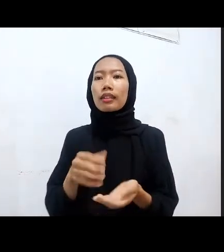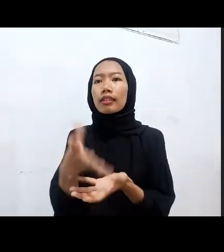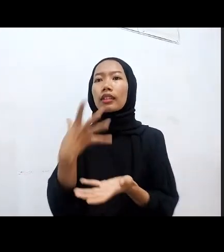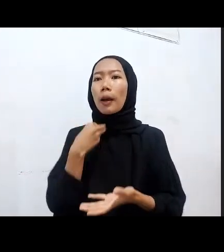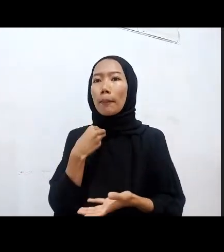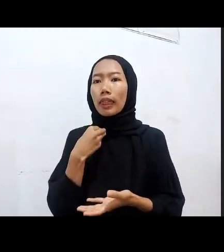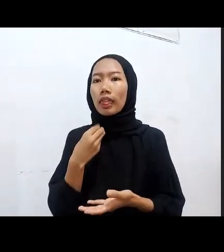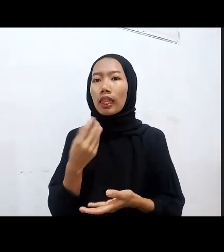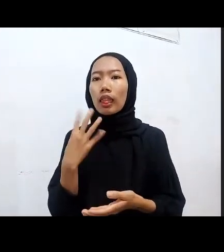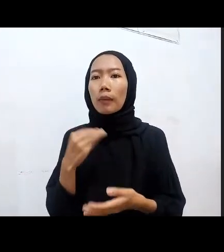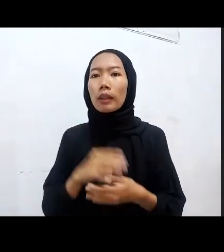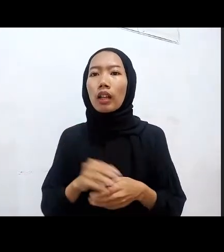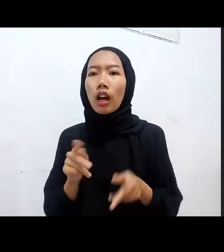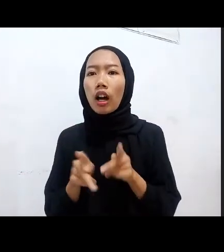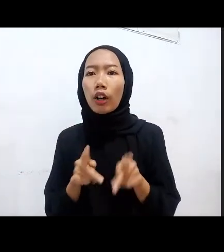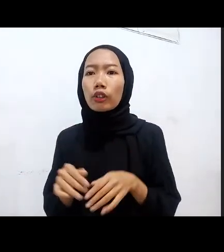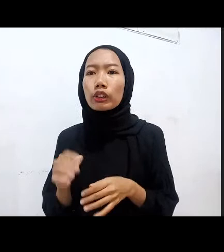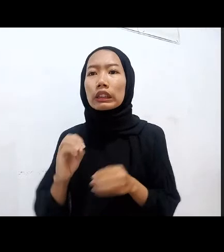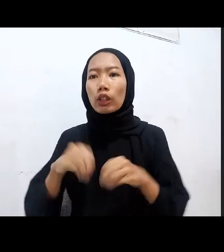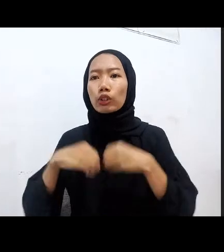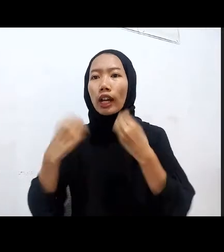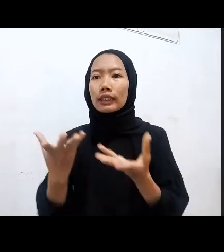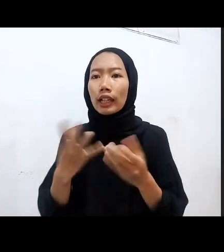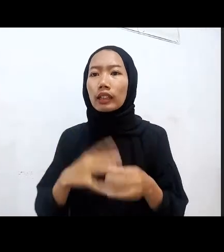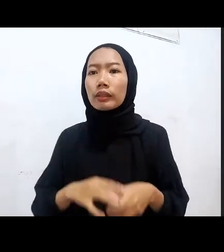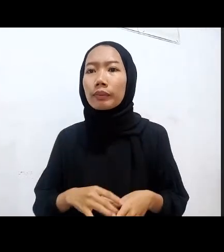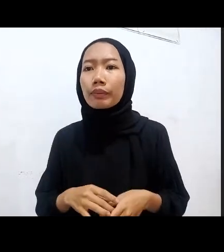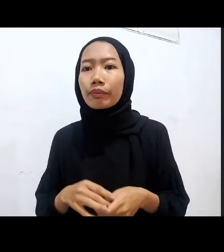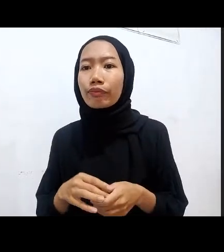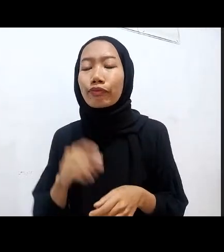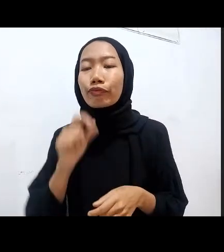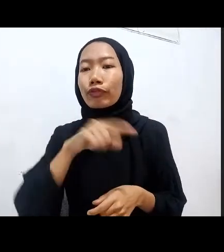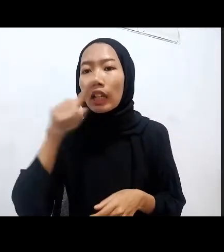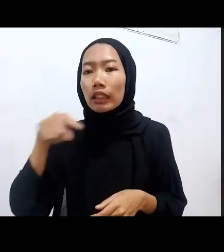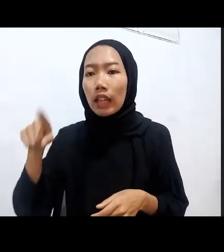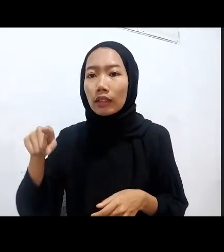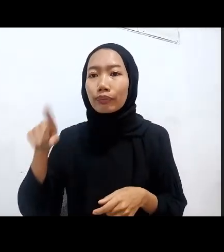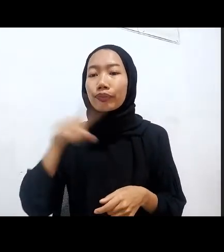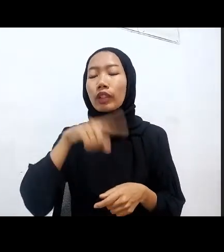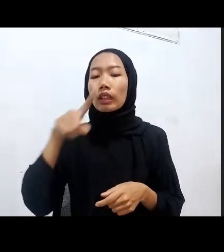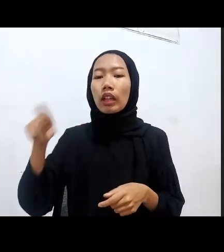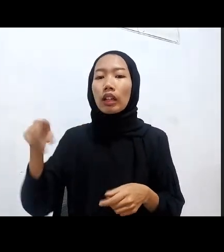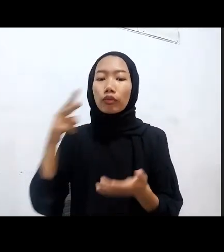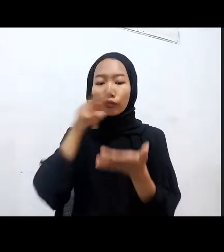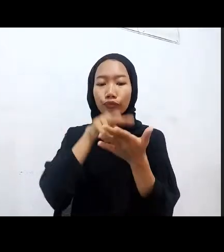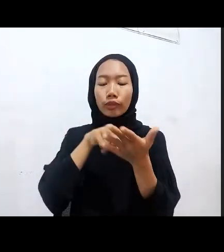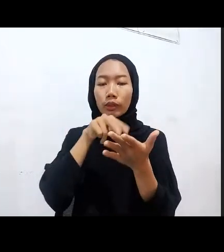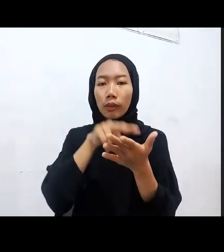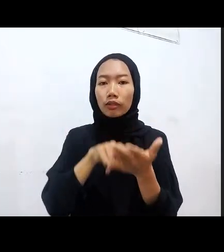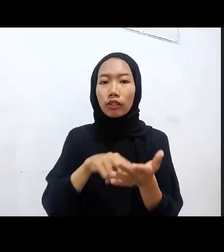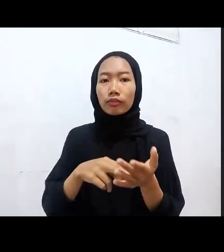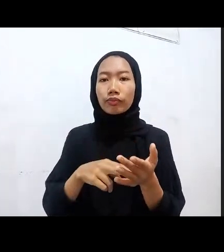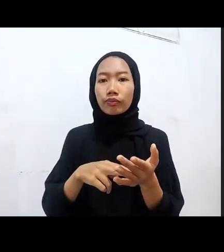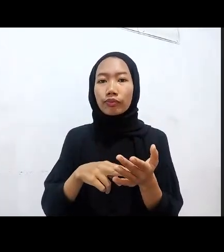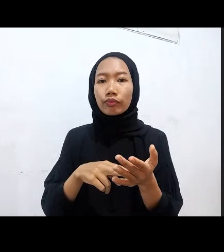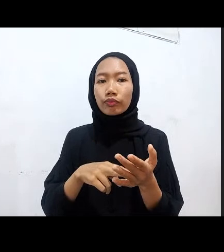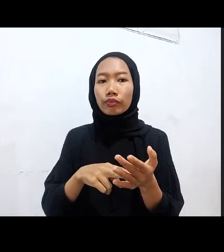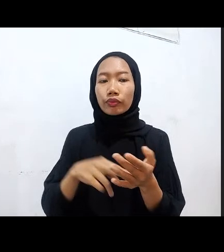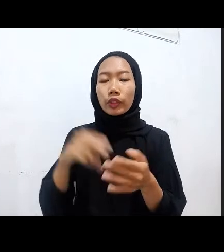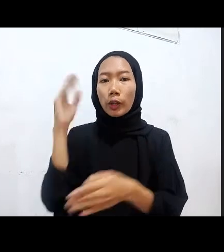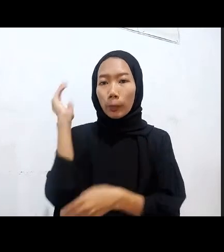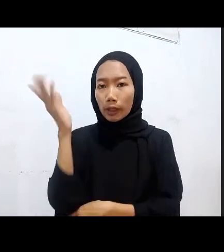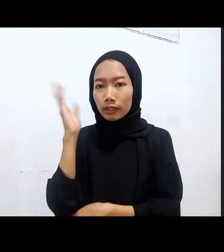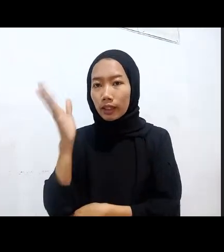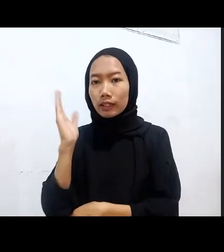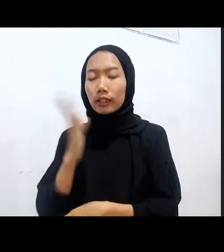in Australia, what does the data look like around accessibility? I just wanted to pull out some data points